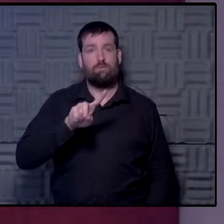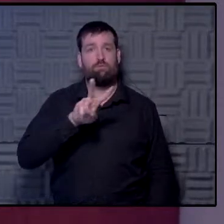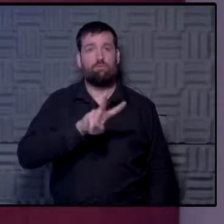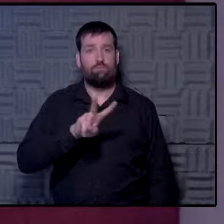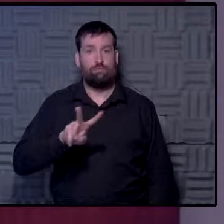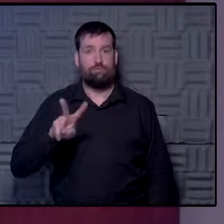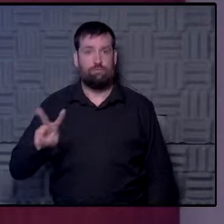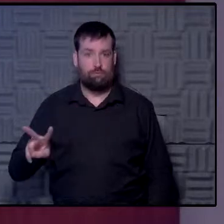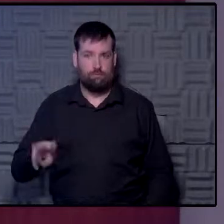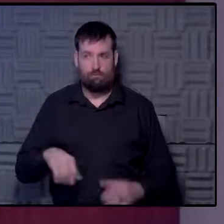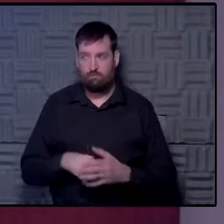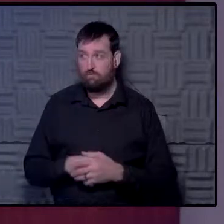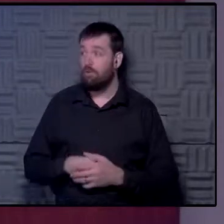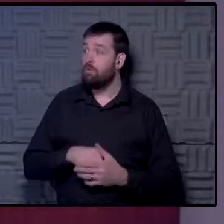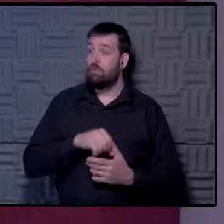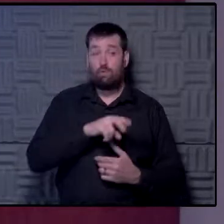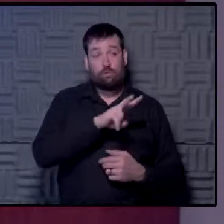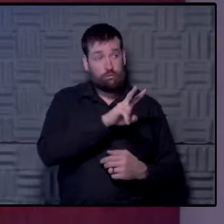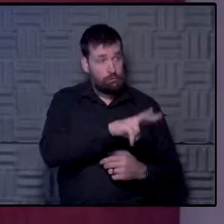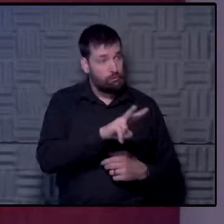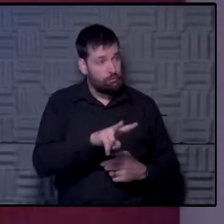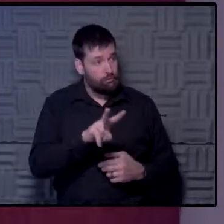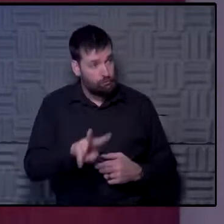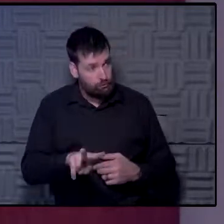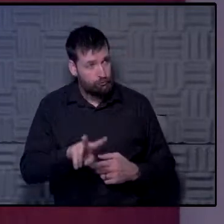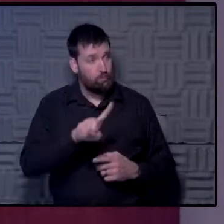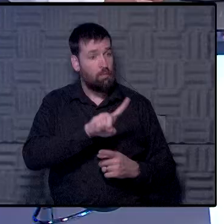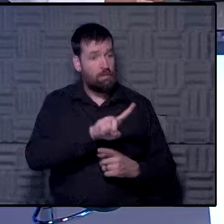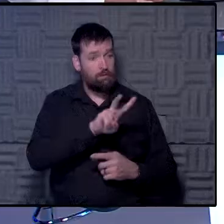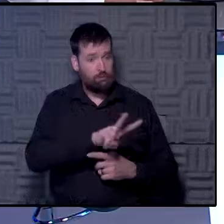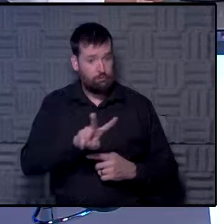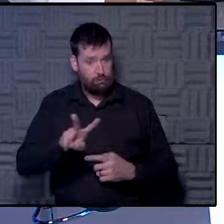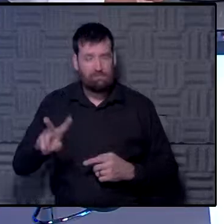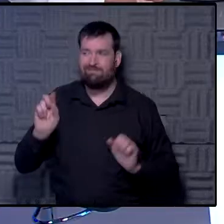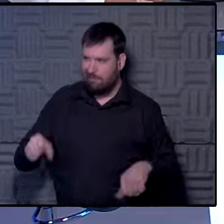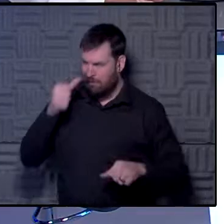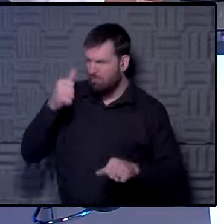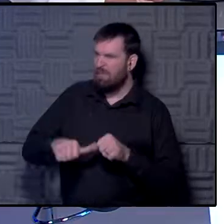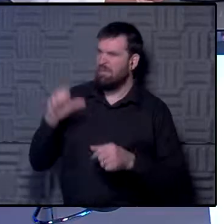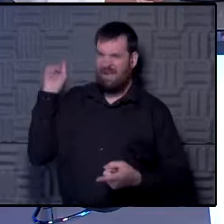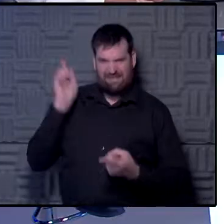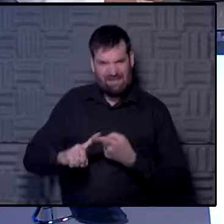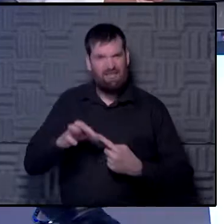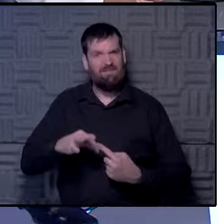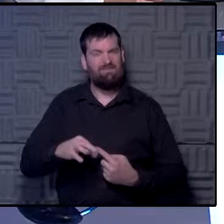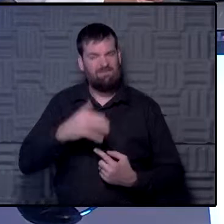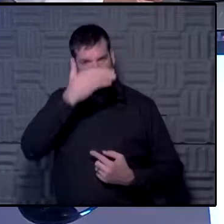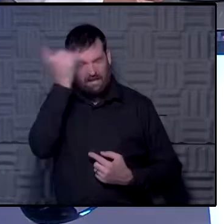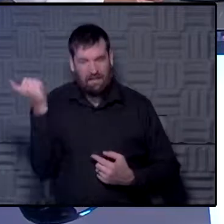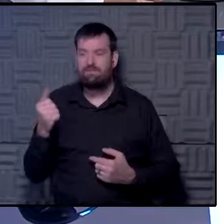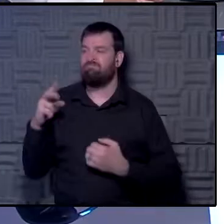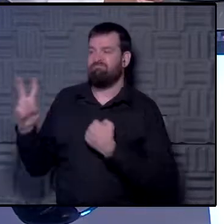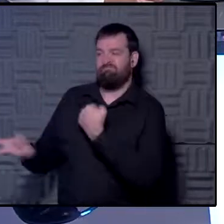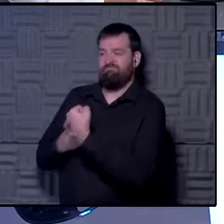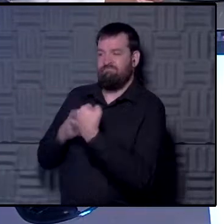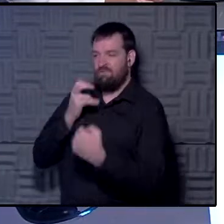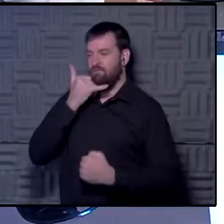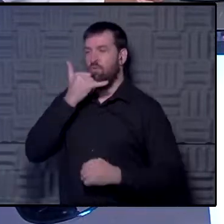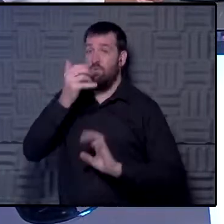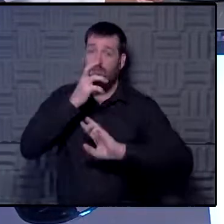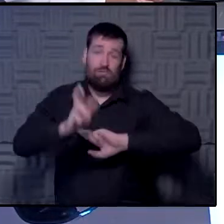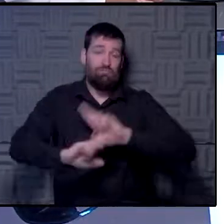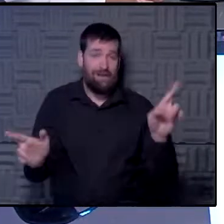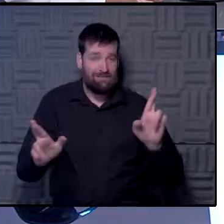1-800-222-1222. And we're happy to help. 222-1222. Yeah. I can remember that until I forget it, so I'm going to program it. Program it in your phone. You'll be